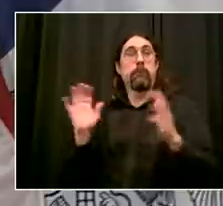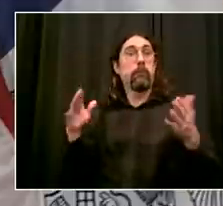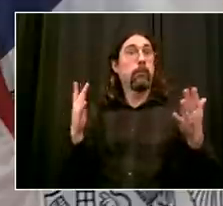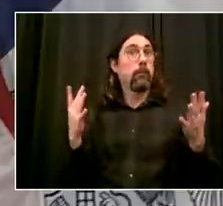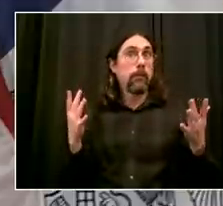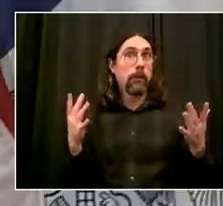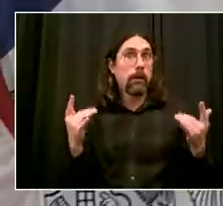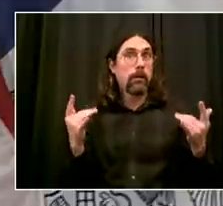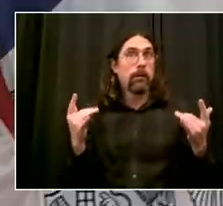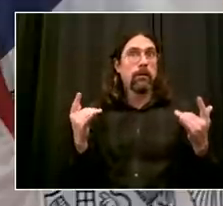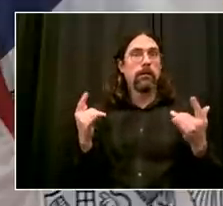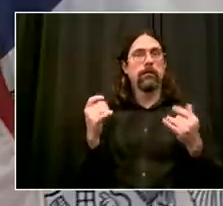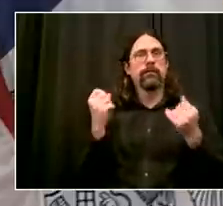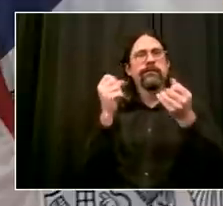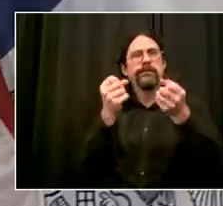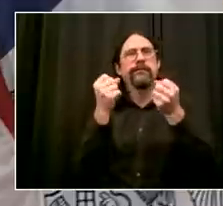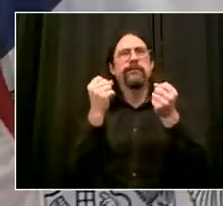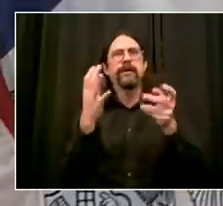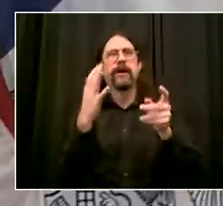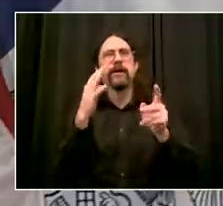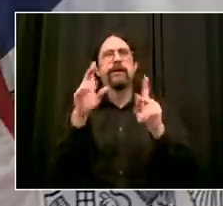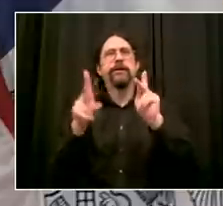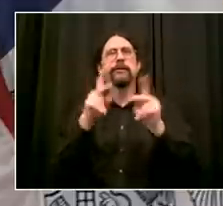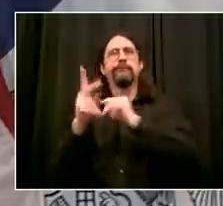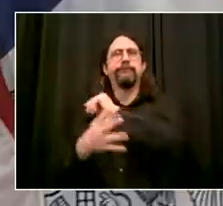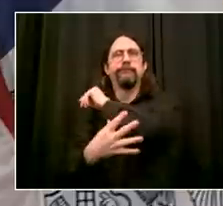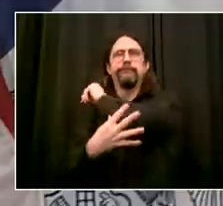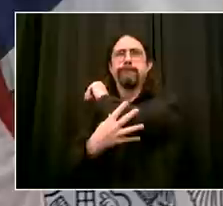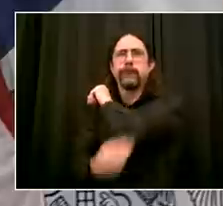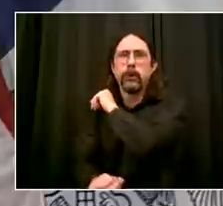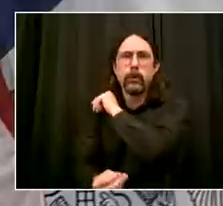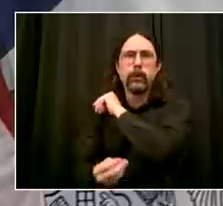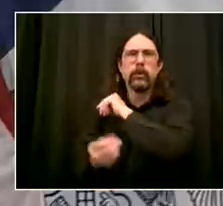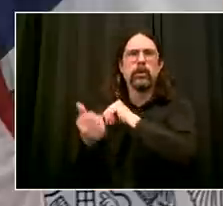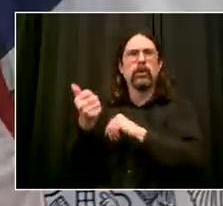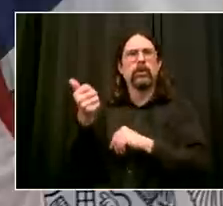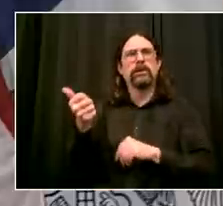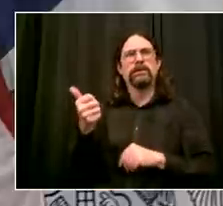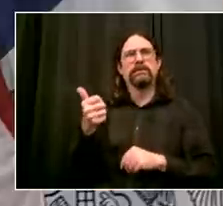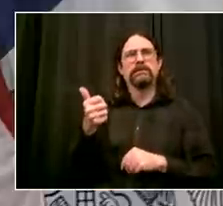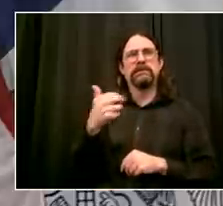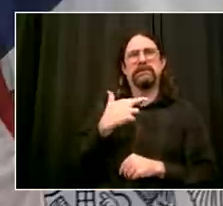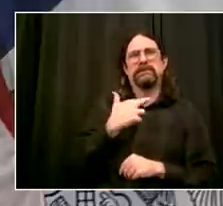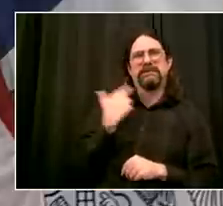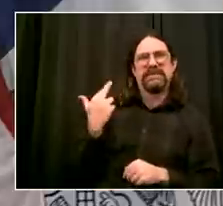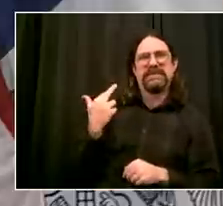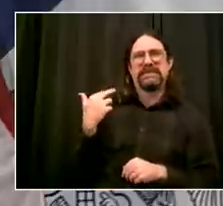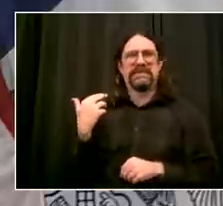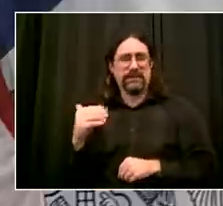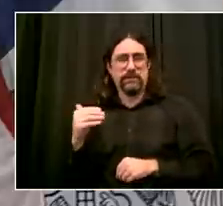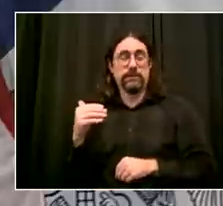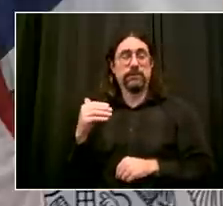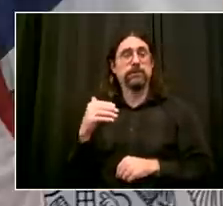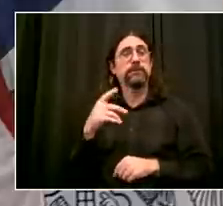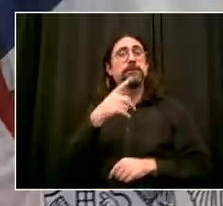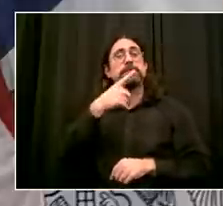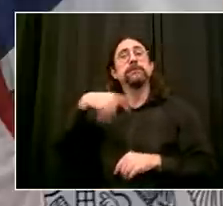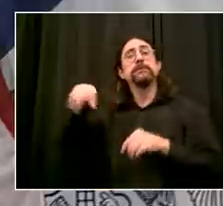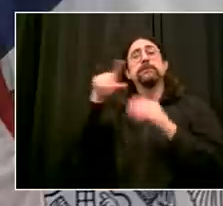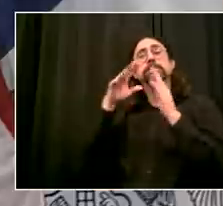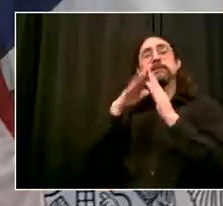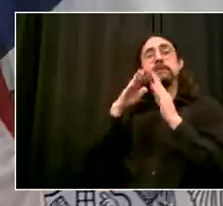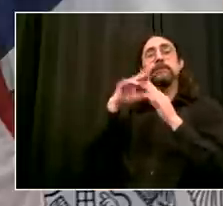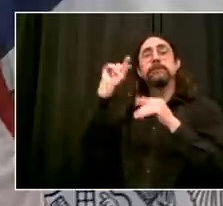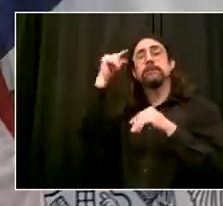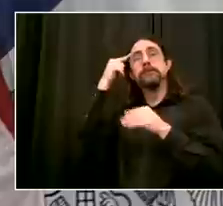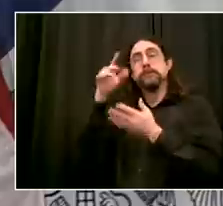Mitch because he's obviously on the front line of this. Look, I think that the core of your point is right, that we need to see